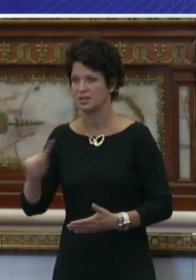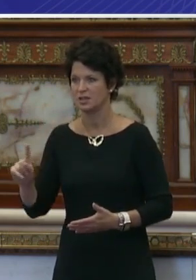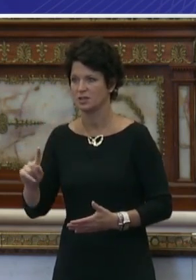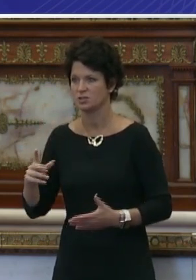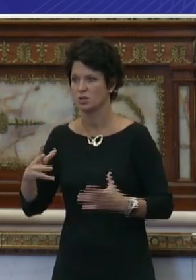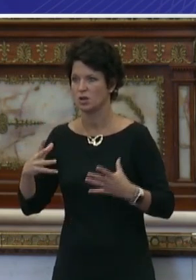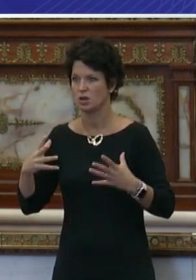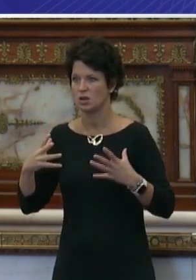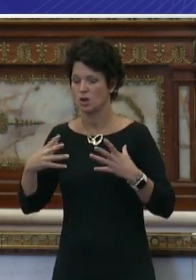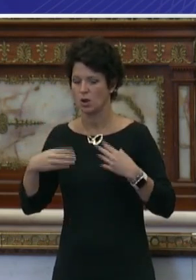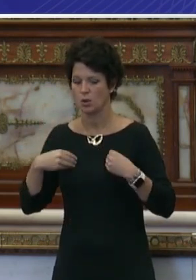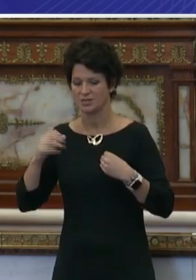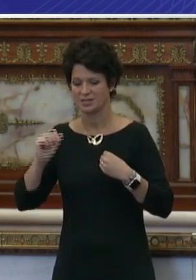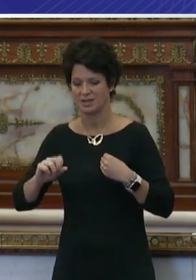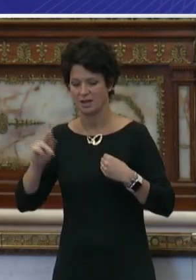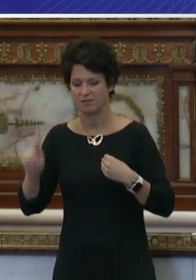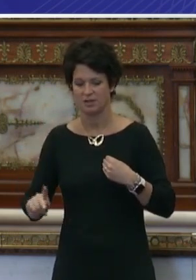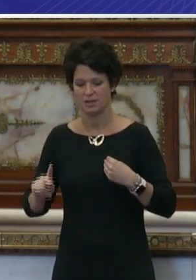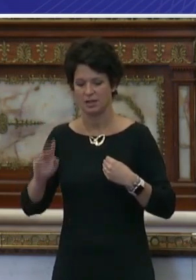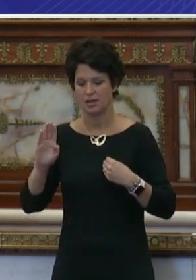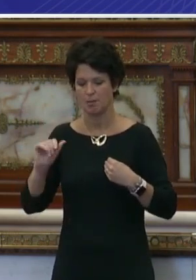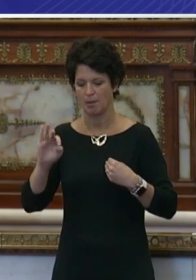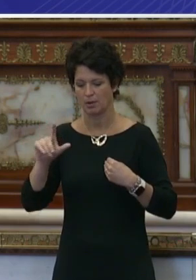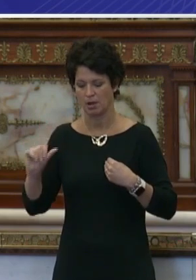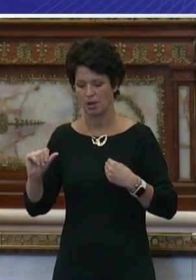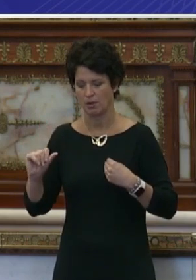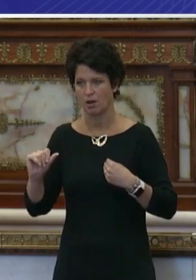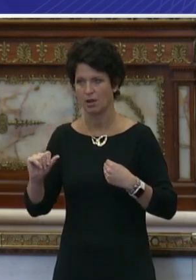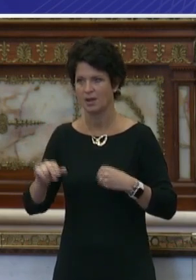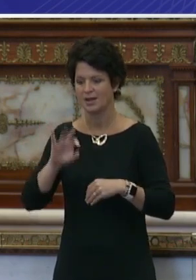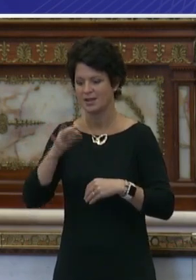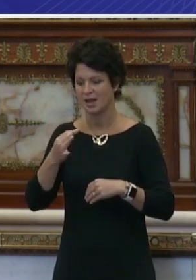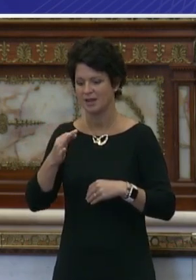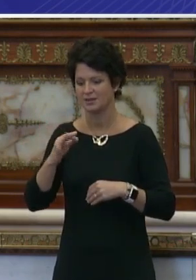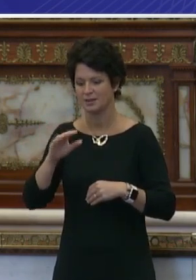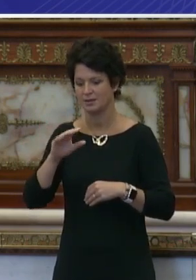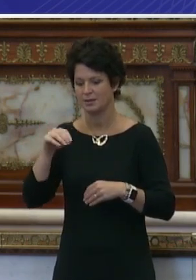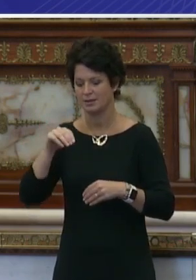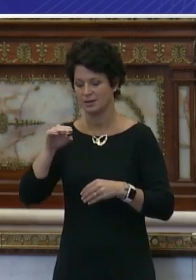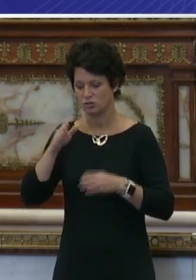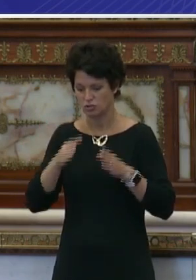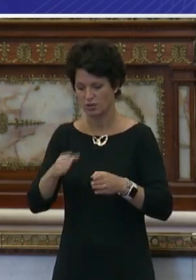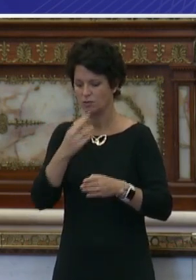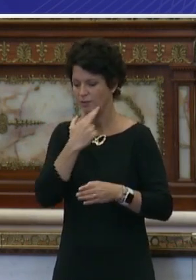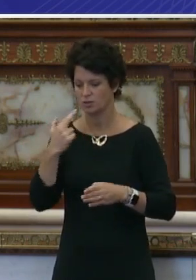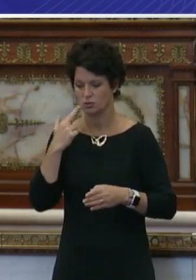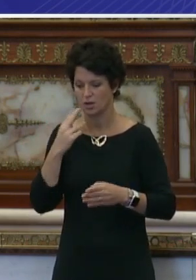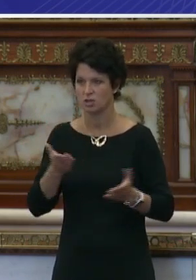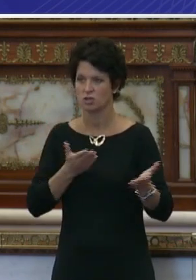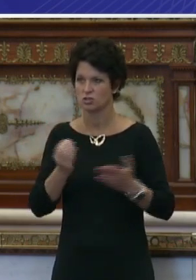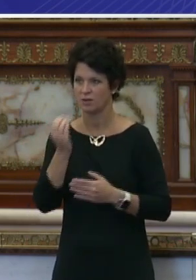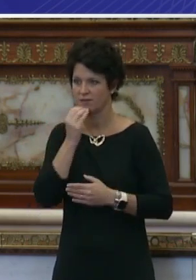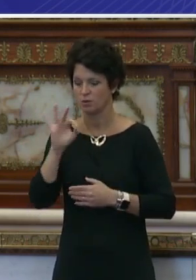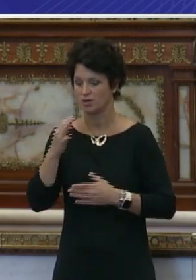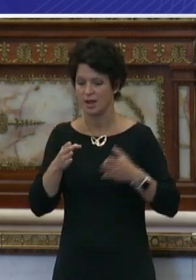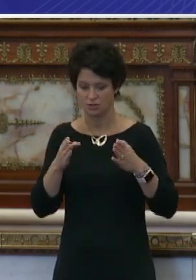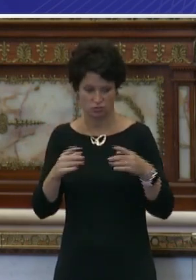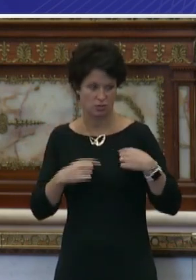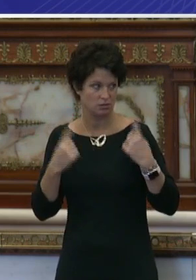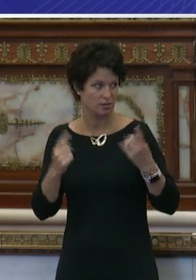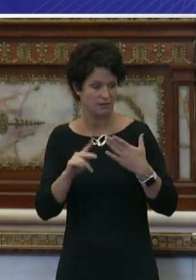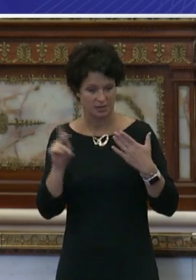Philly Barbacoa. It's Casa Mexico and El Compadre on 9th Street in South Philadelphia. We've been serving our food in Philadelphia,